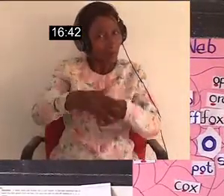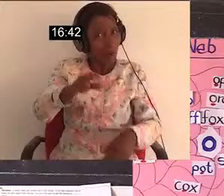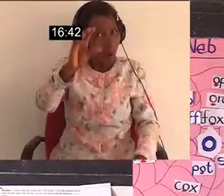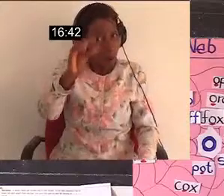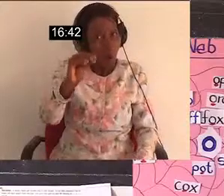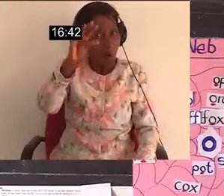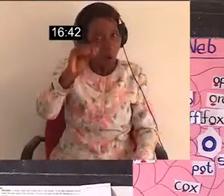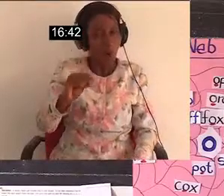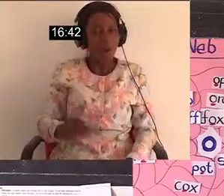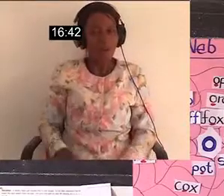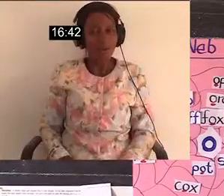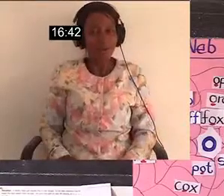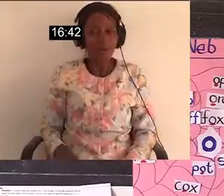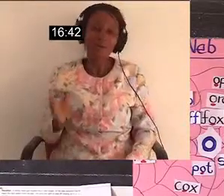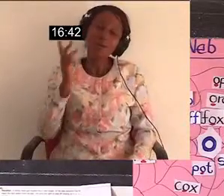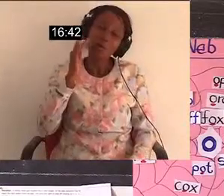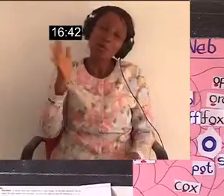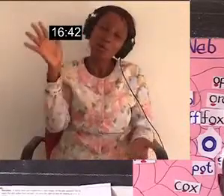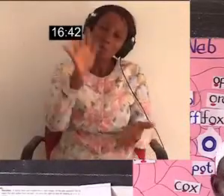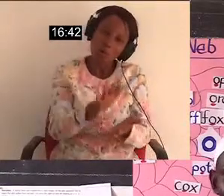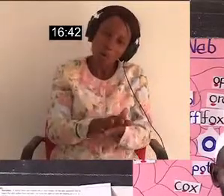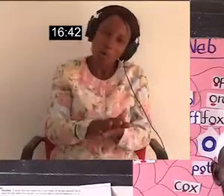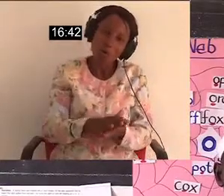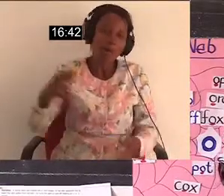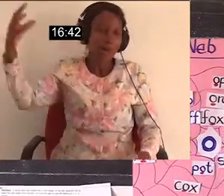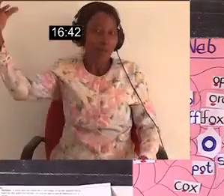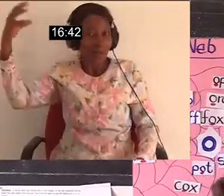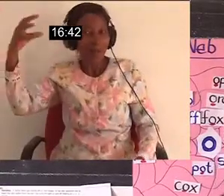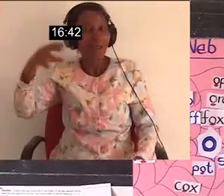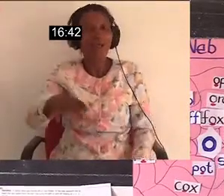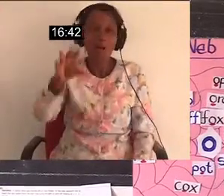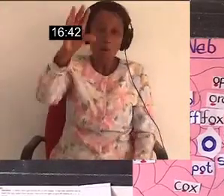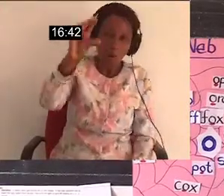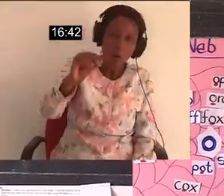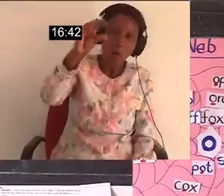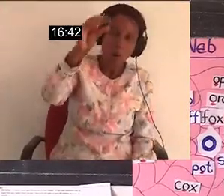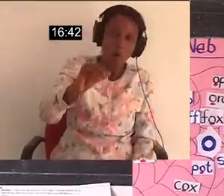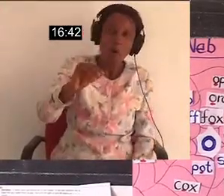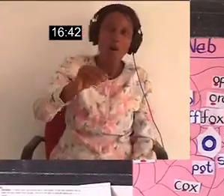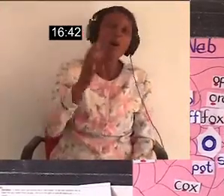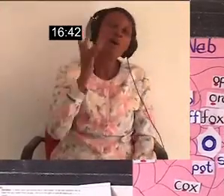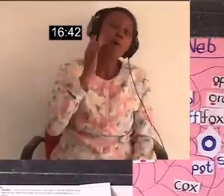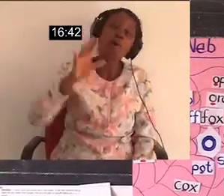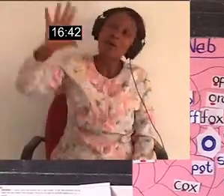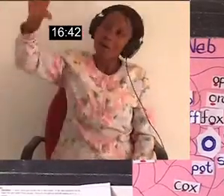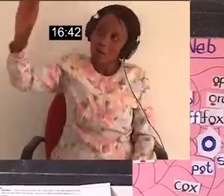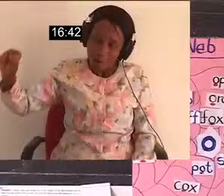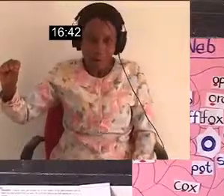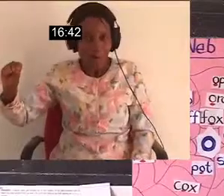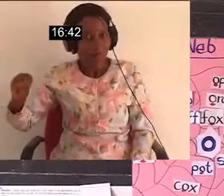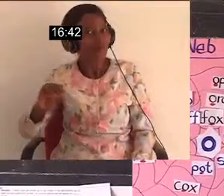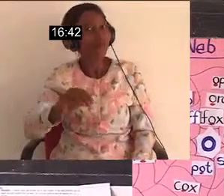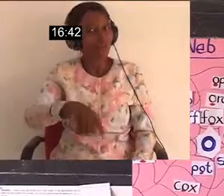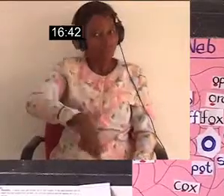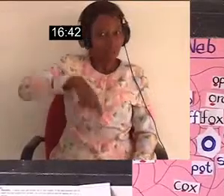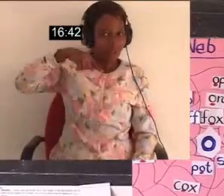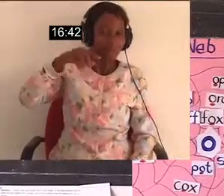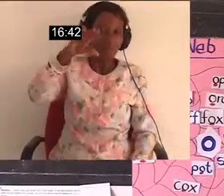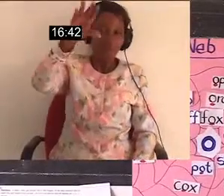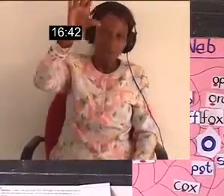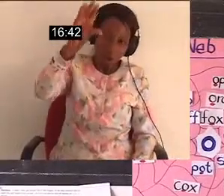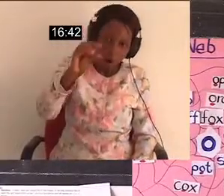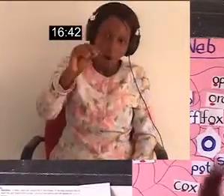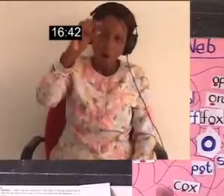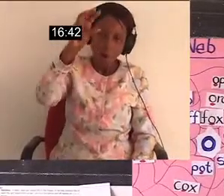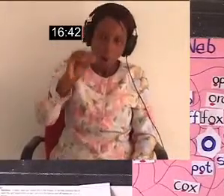oh, oh, oh. When you on the light, it sounds oh. When you off the light, you can still hear the oh